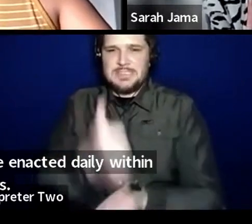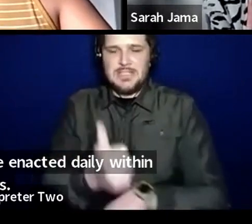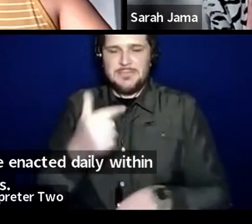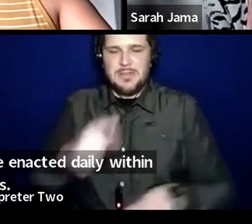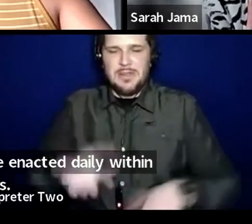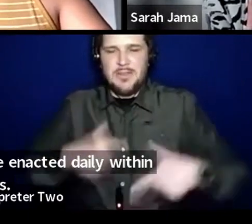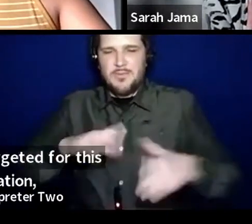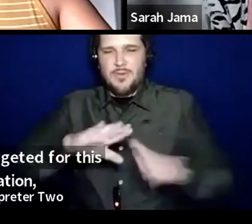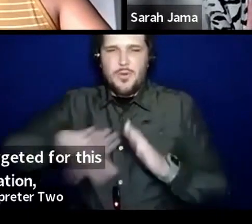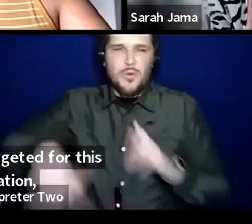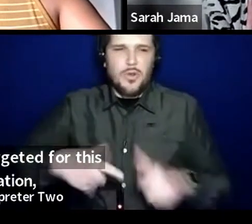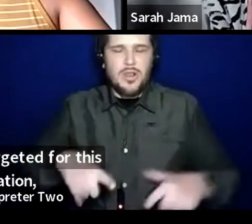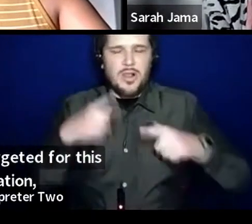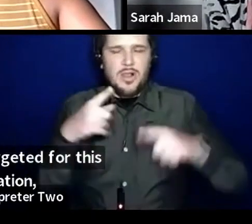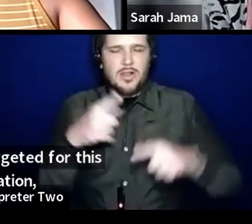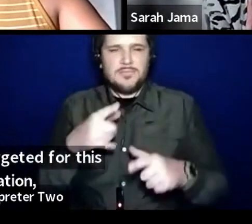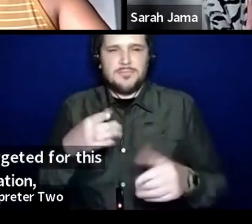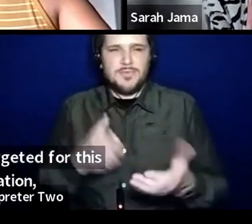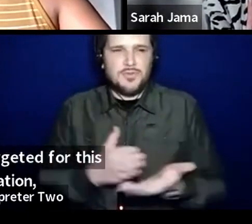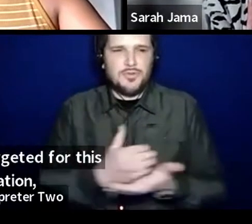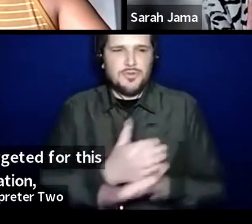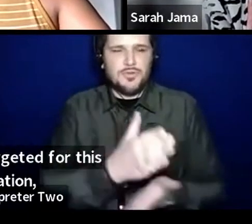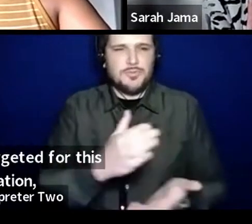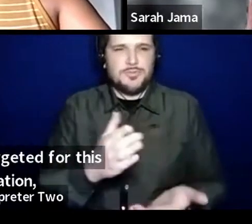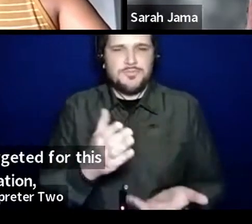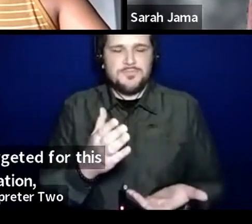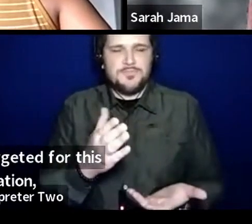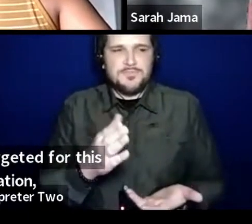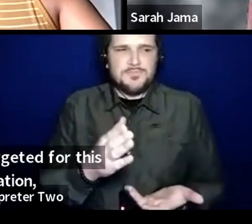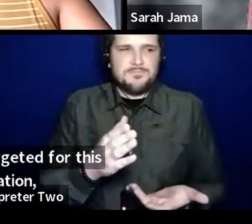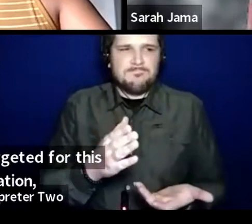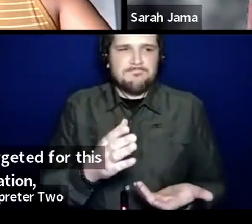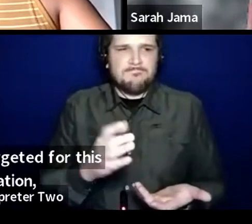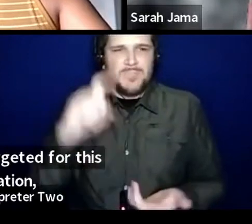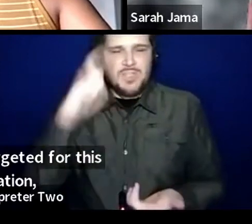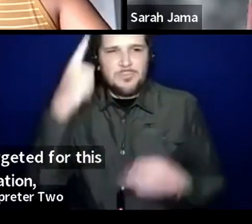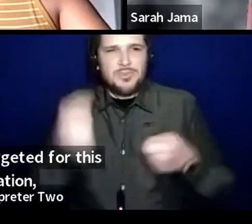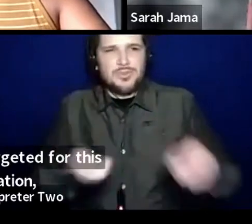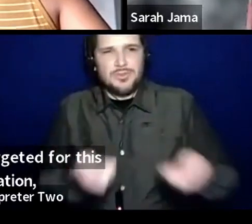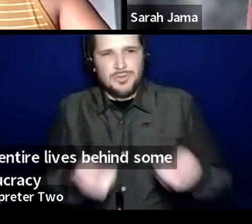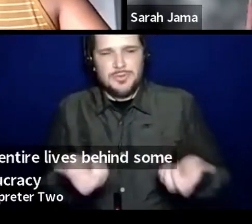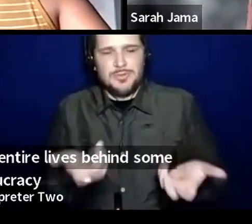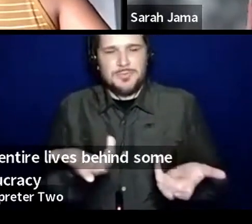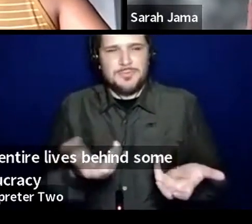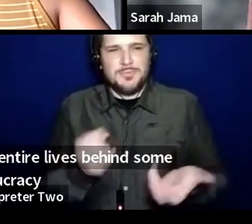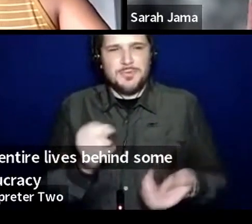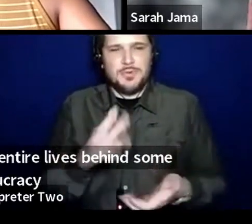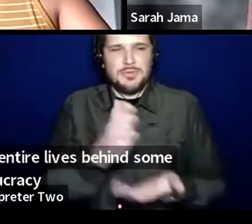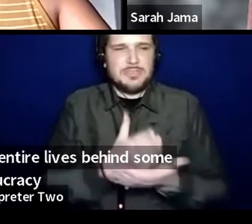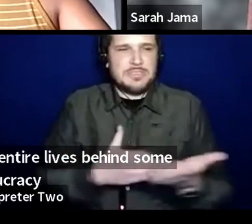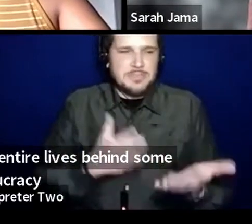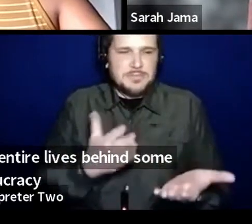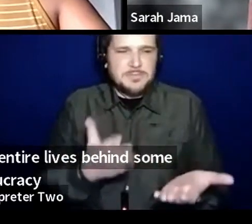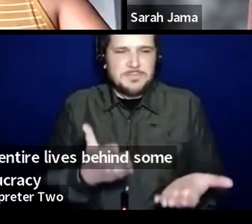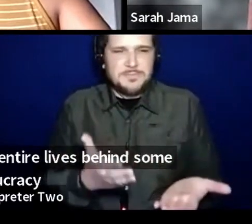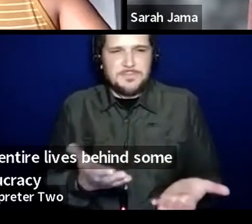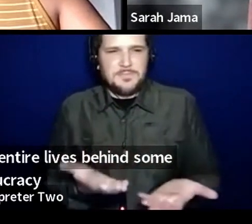behind some form of bureaucracy or some form of